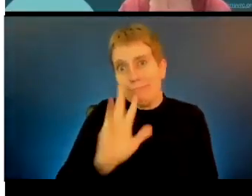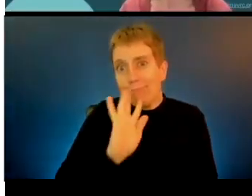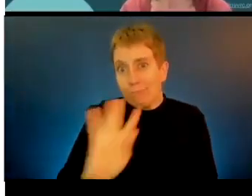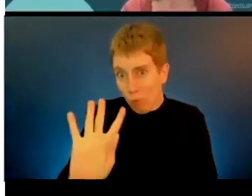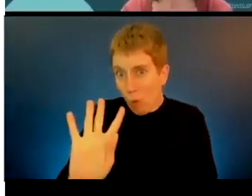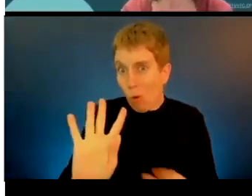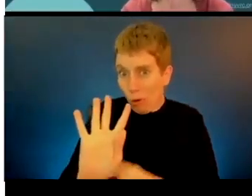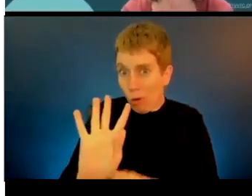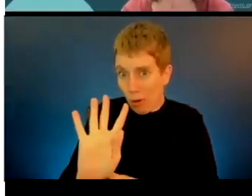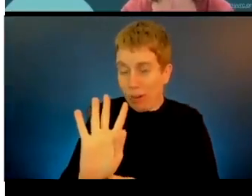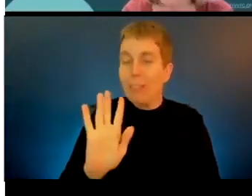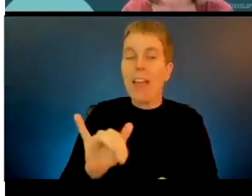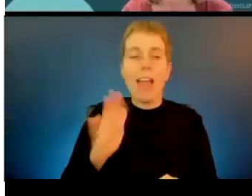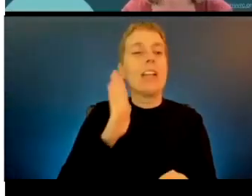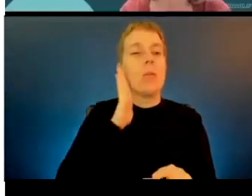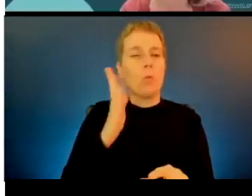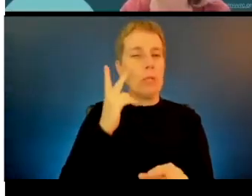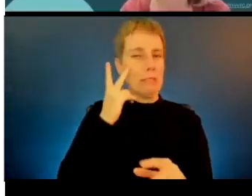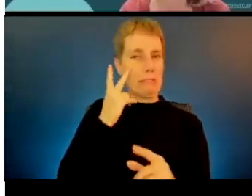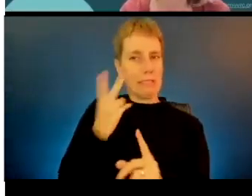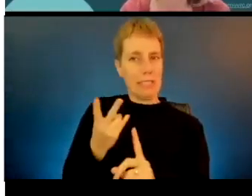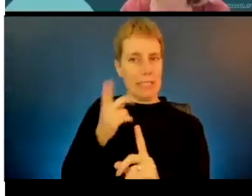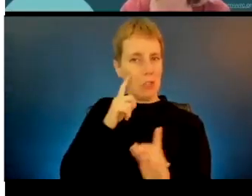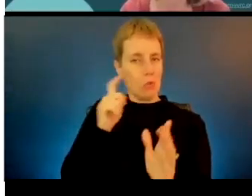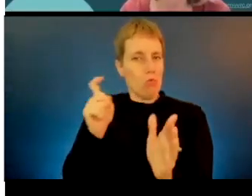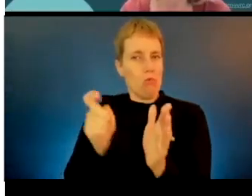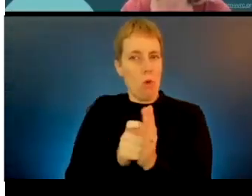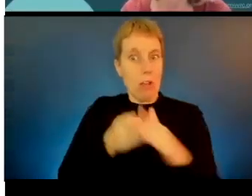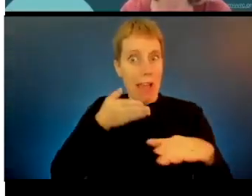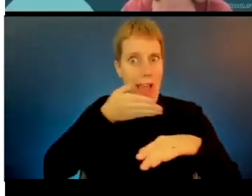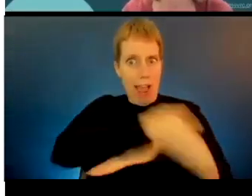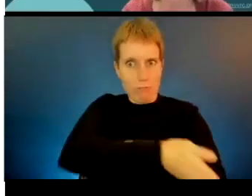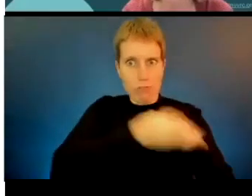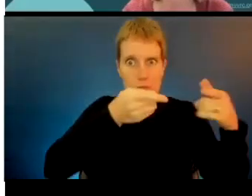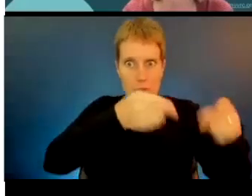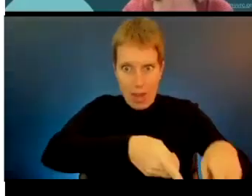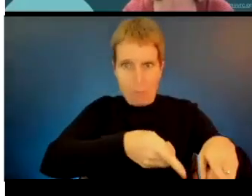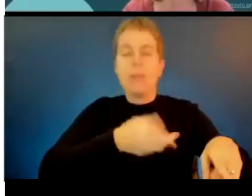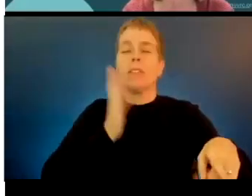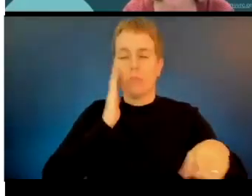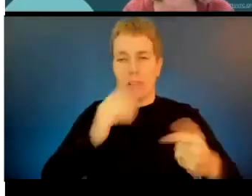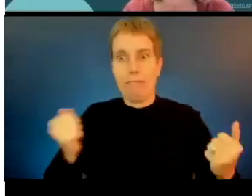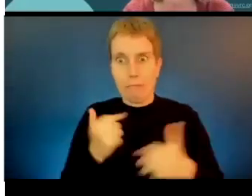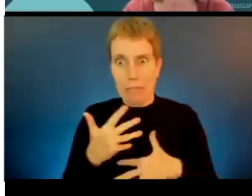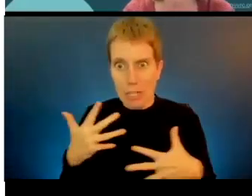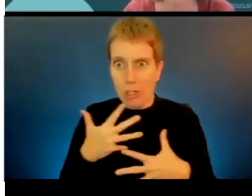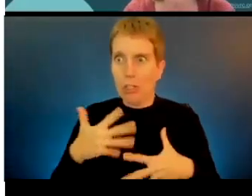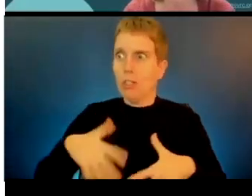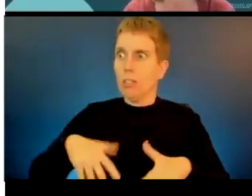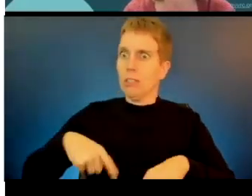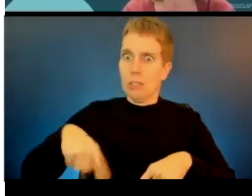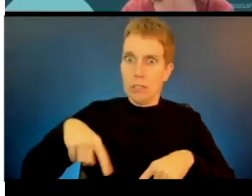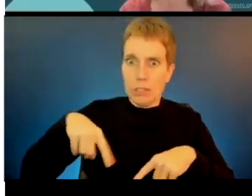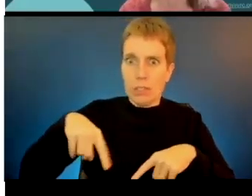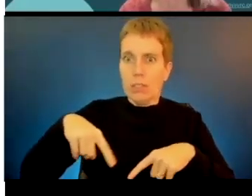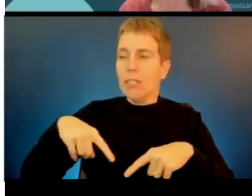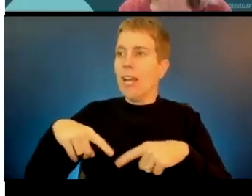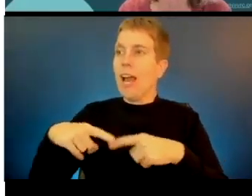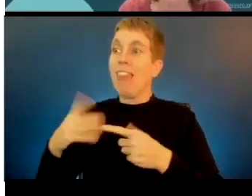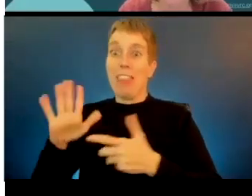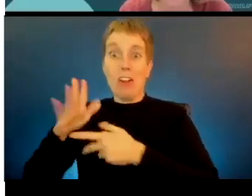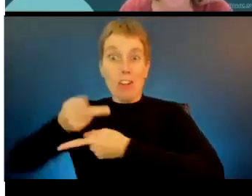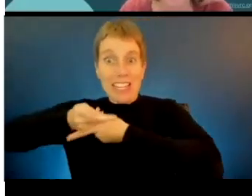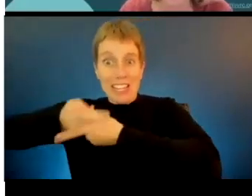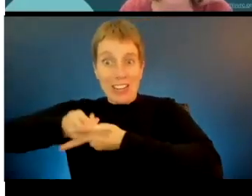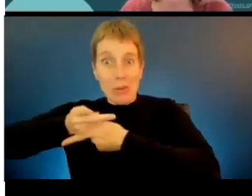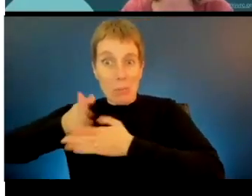see that increase in fear in new situations, as well as anxiety about being separated from a caregiver who is perceived as a